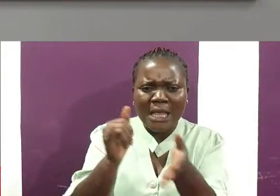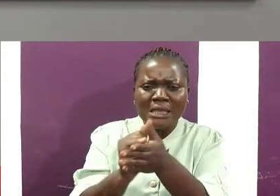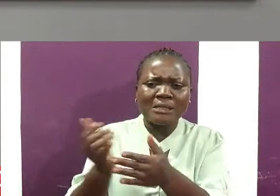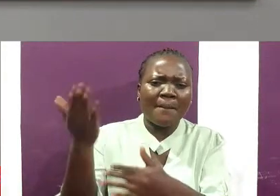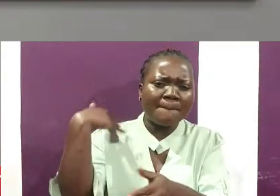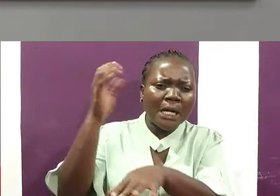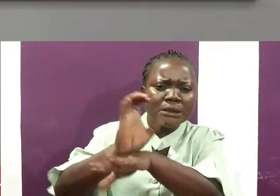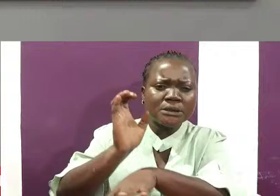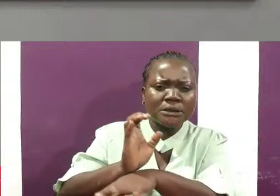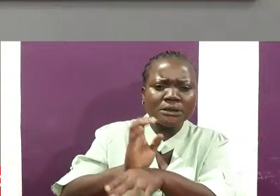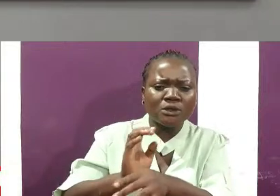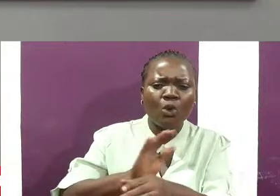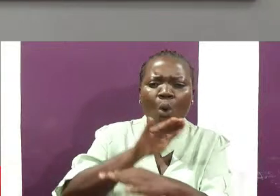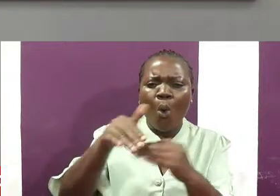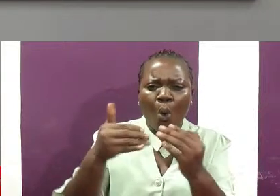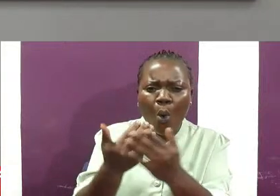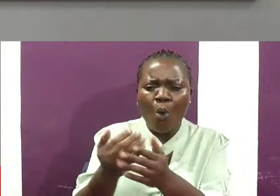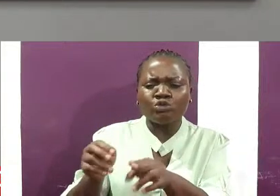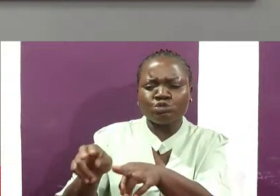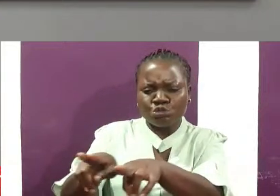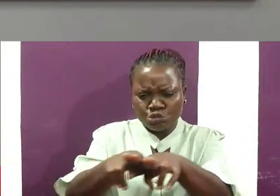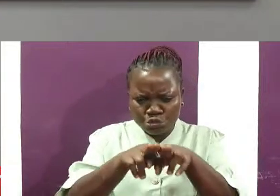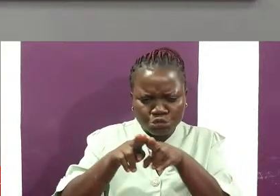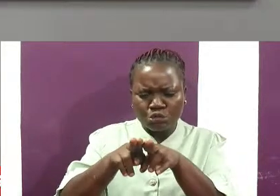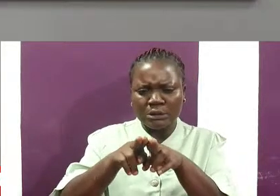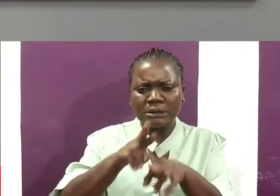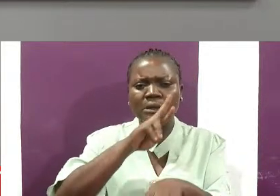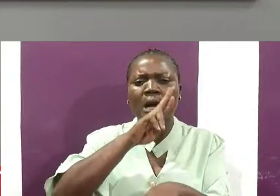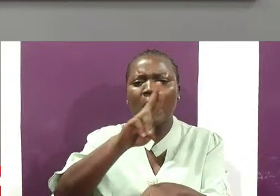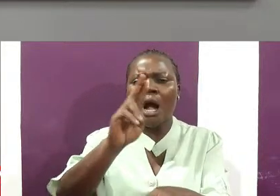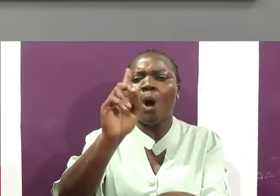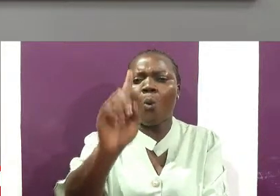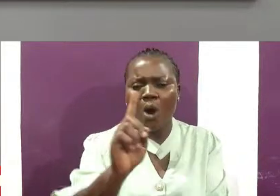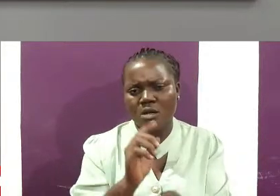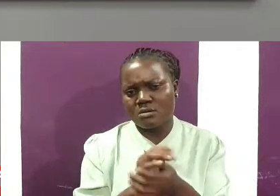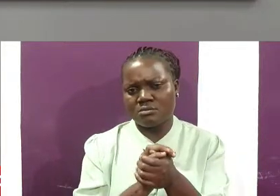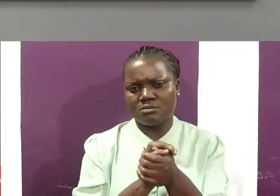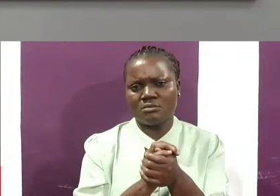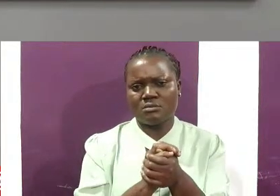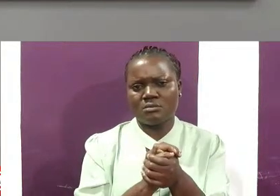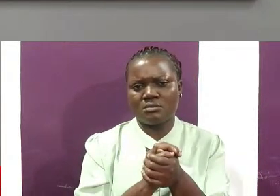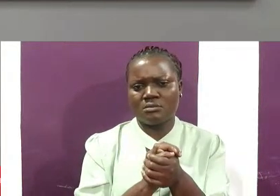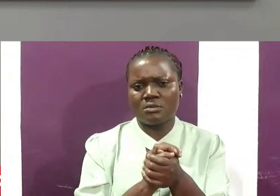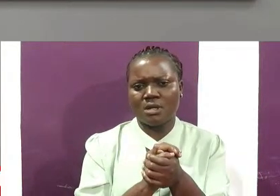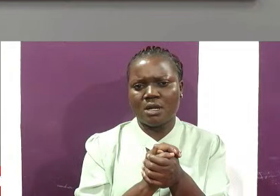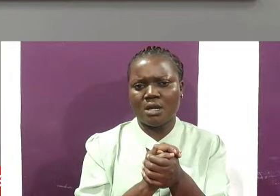With different church names come different beliefs. That's just a natural way of life.